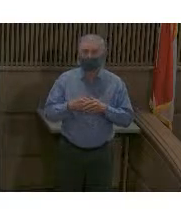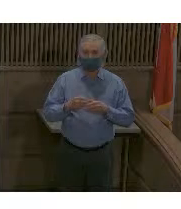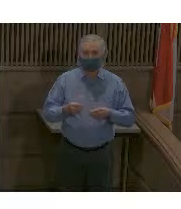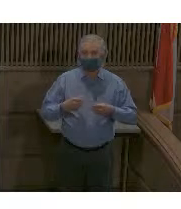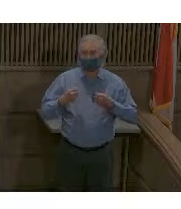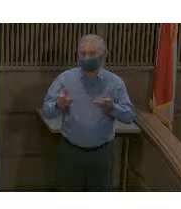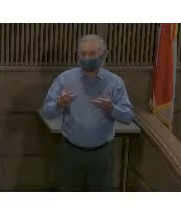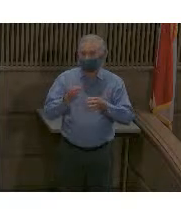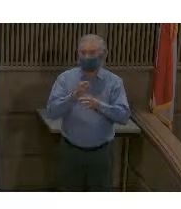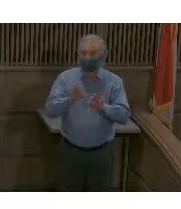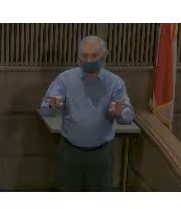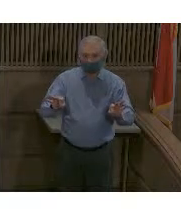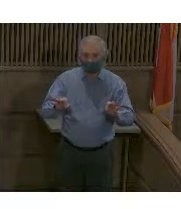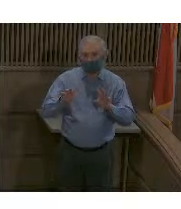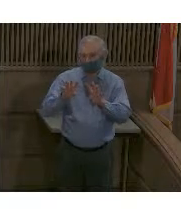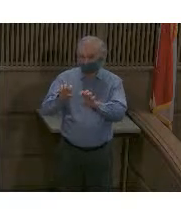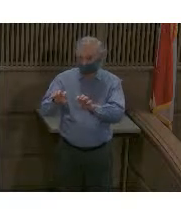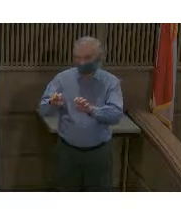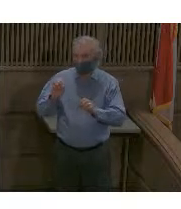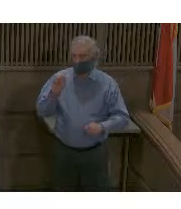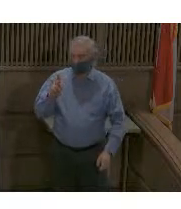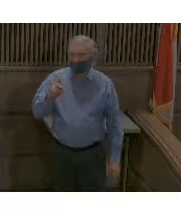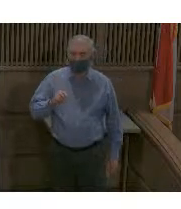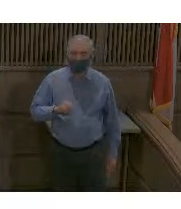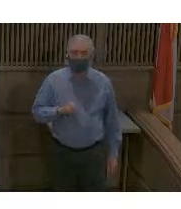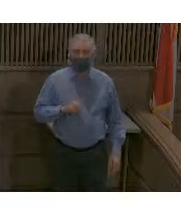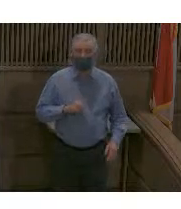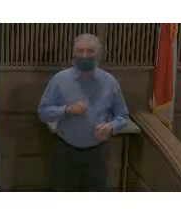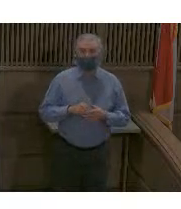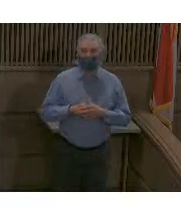free testing.